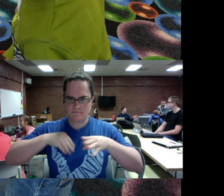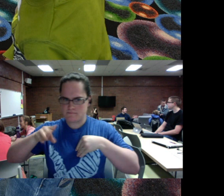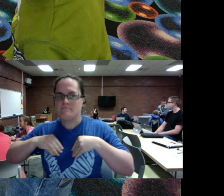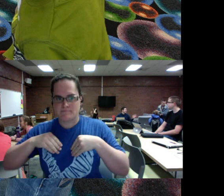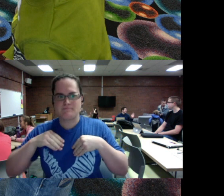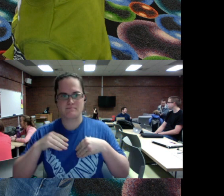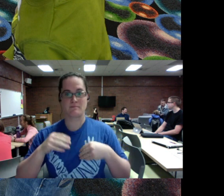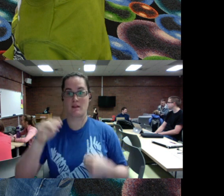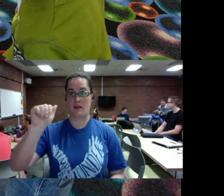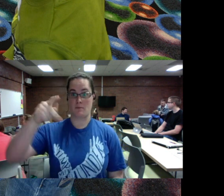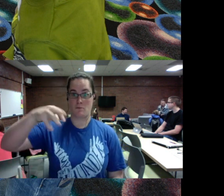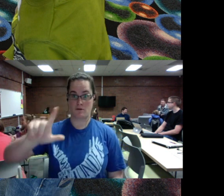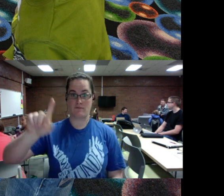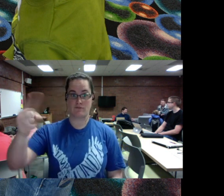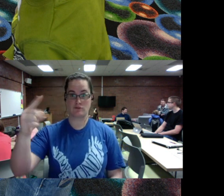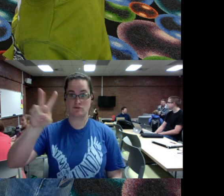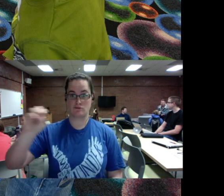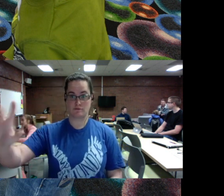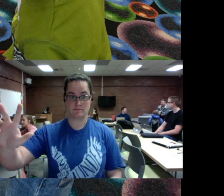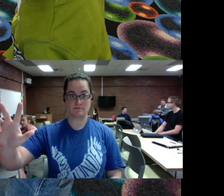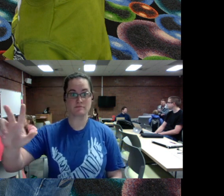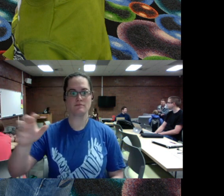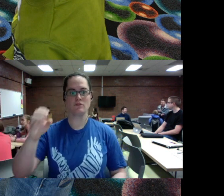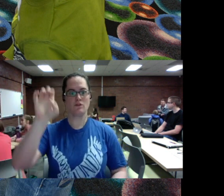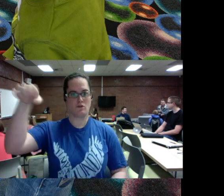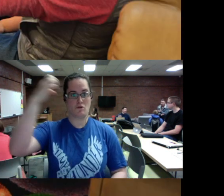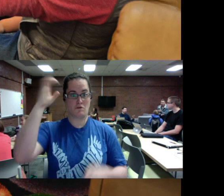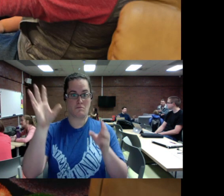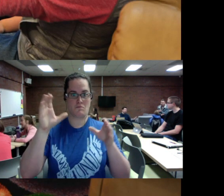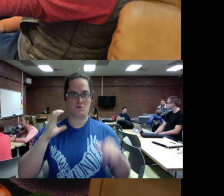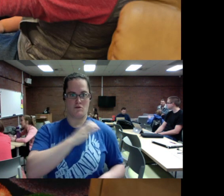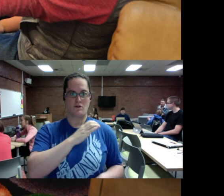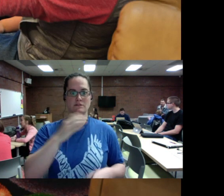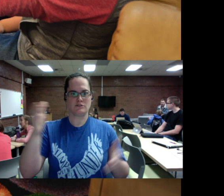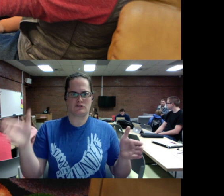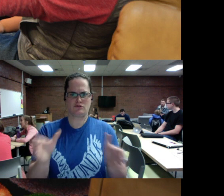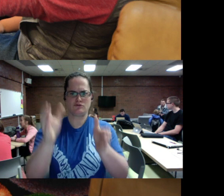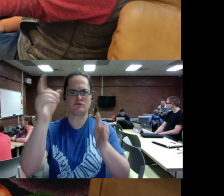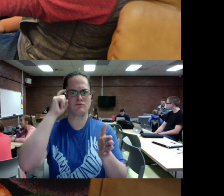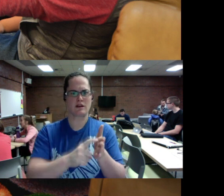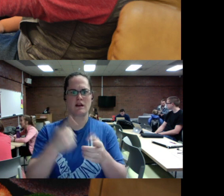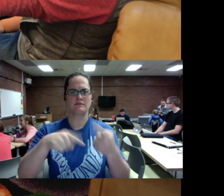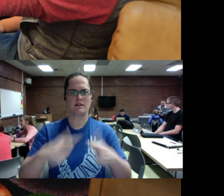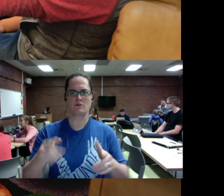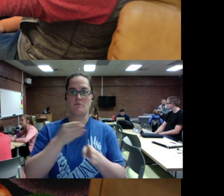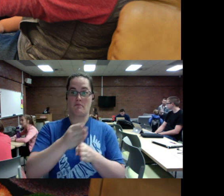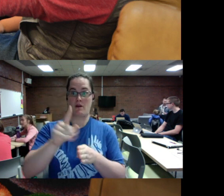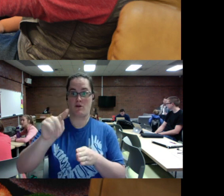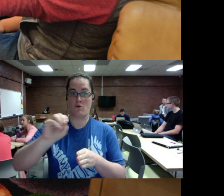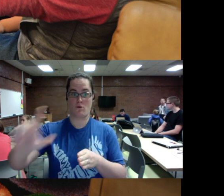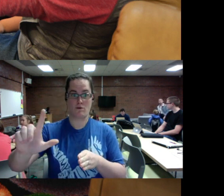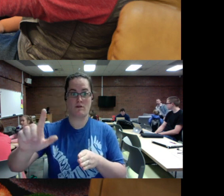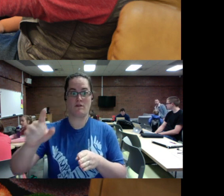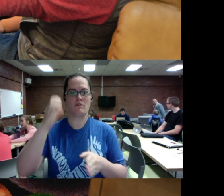and therefore more widely accepted. And on April 1, 2003, the European Council urged its member states to recognize sign language